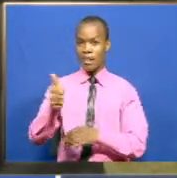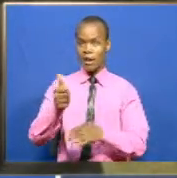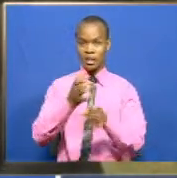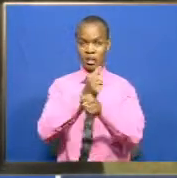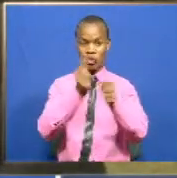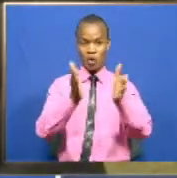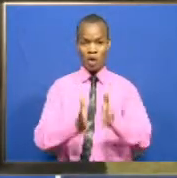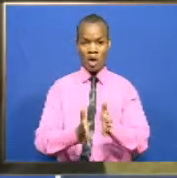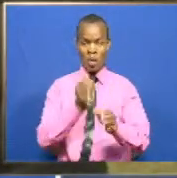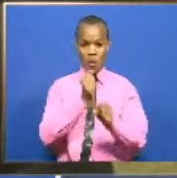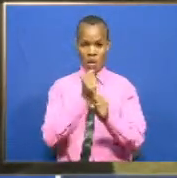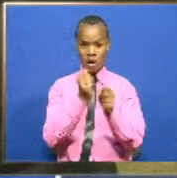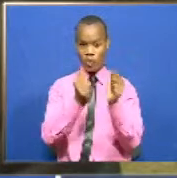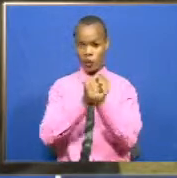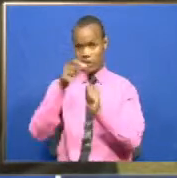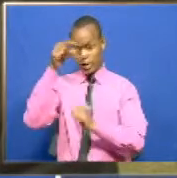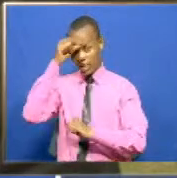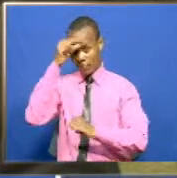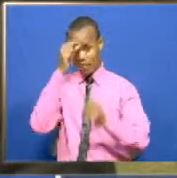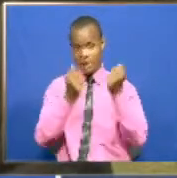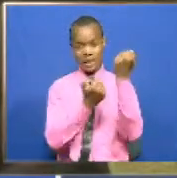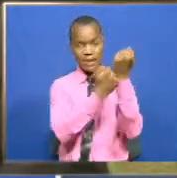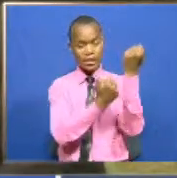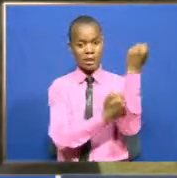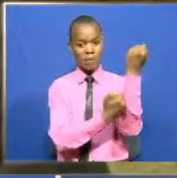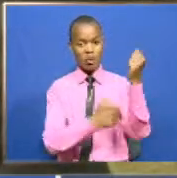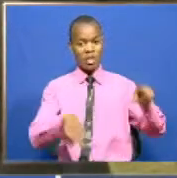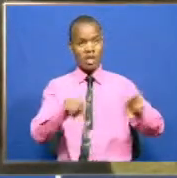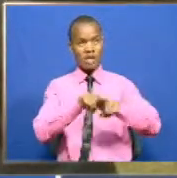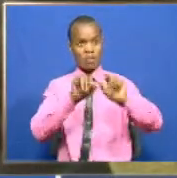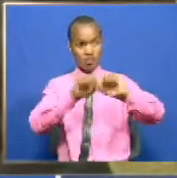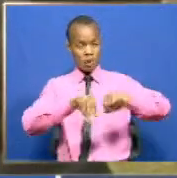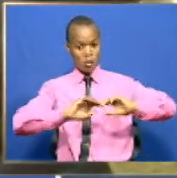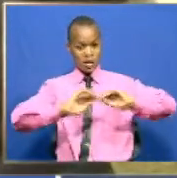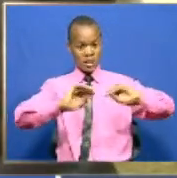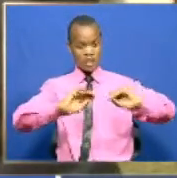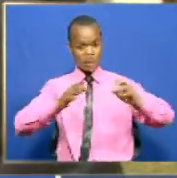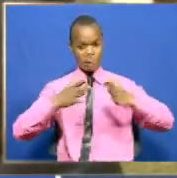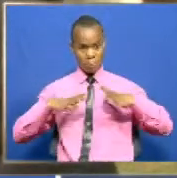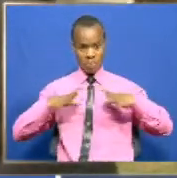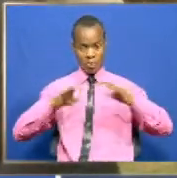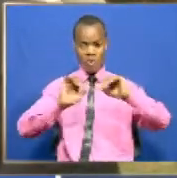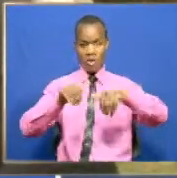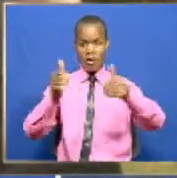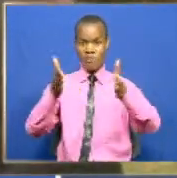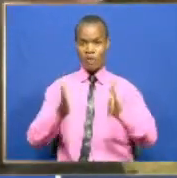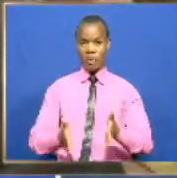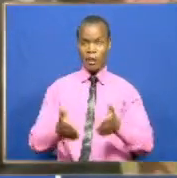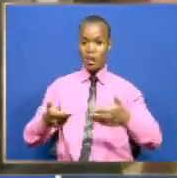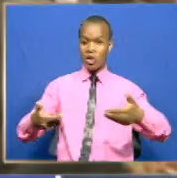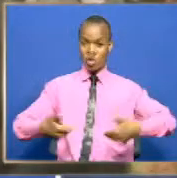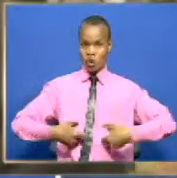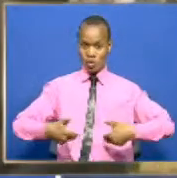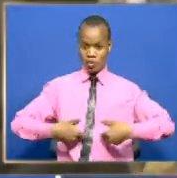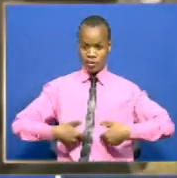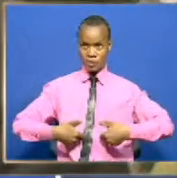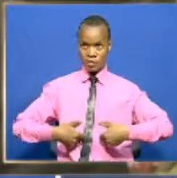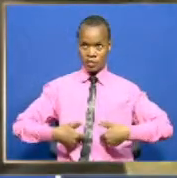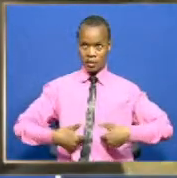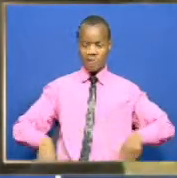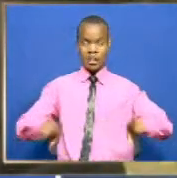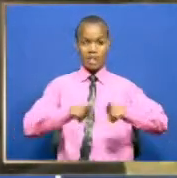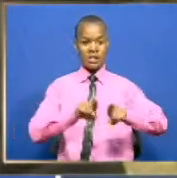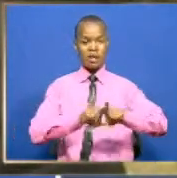ndio kazi yetu, ni kusupport government, ndio tuelimishe watu wetu, wakulima, youths, tufanye